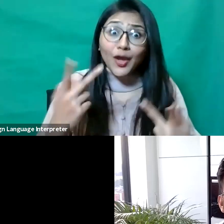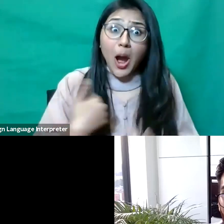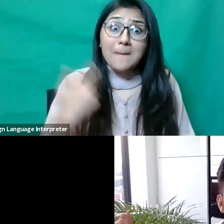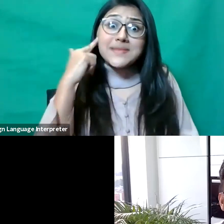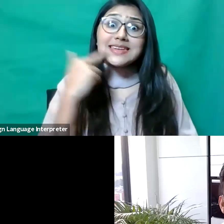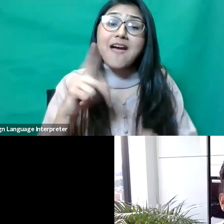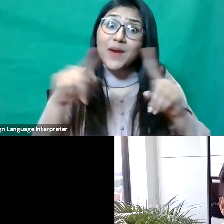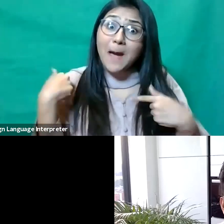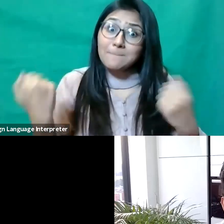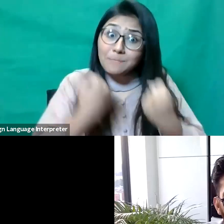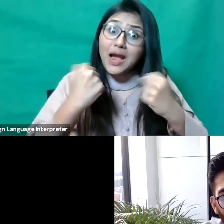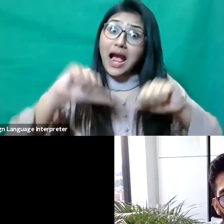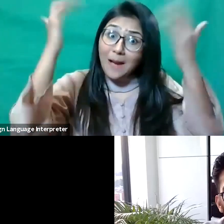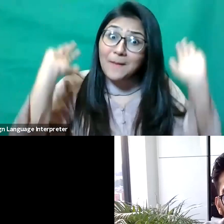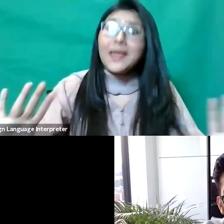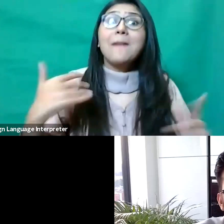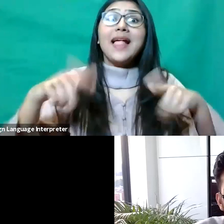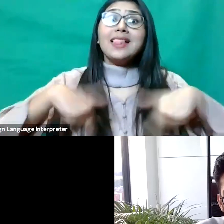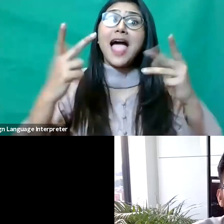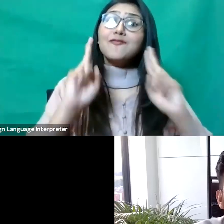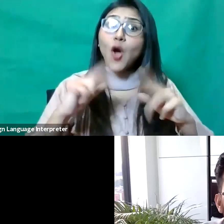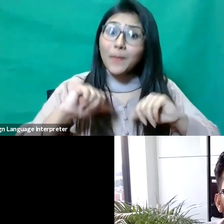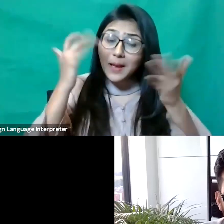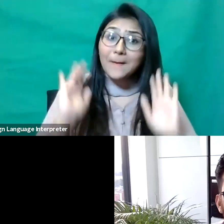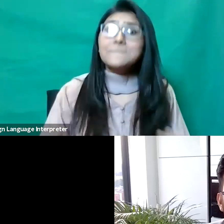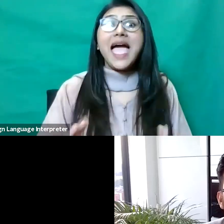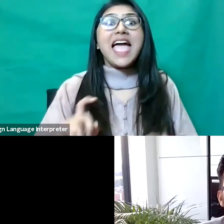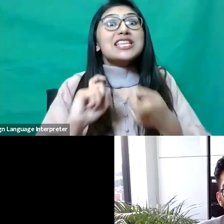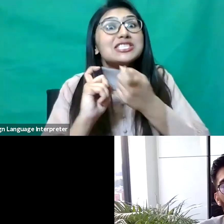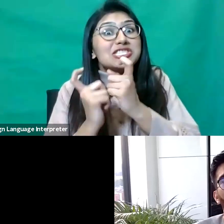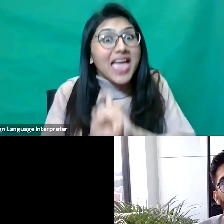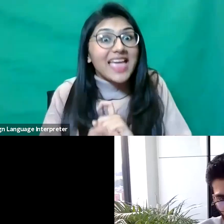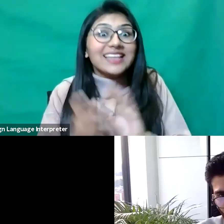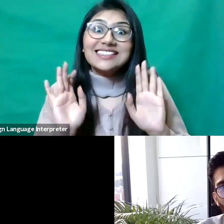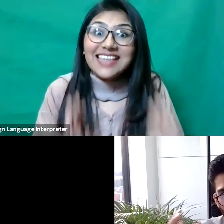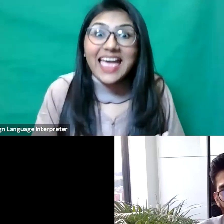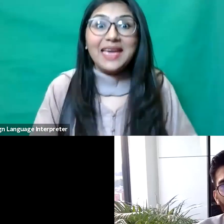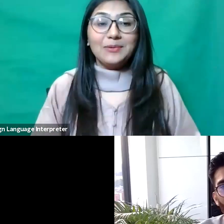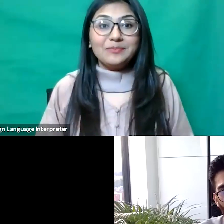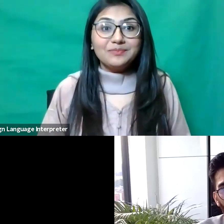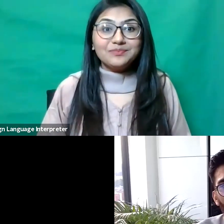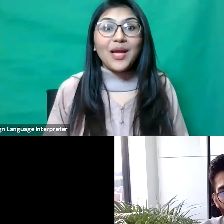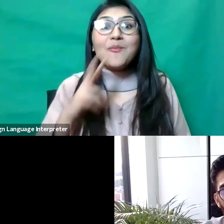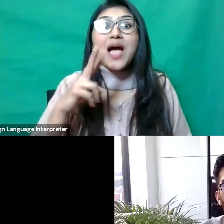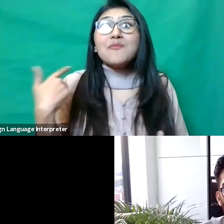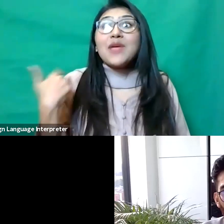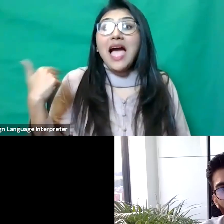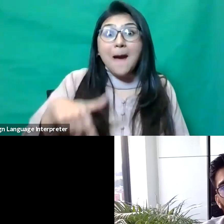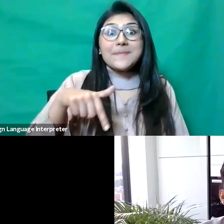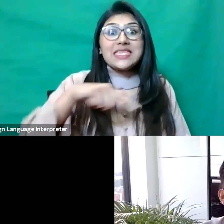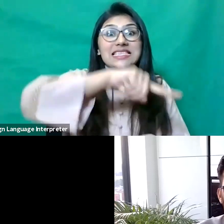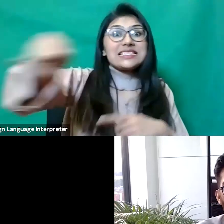awareness. I mean, it's just like society becoming different. I mean, just have the awareness around it. But the society is coming in difference